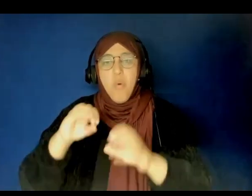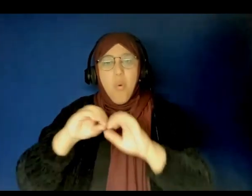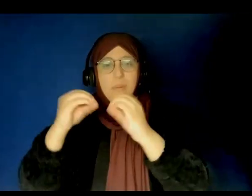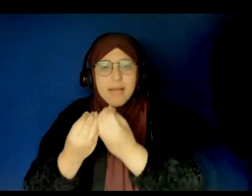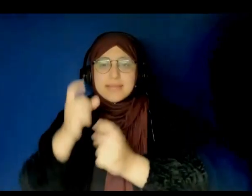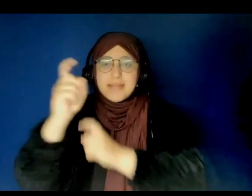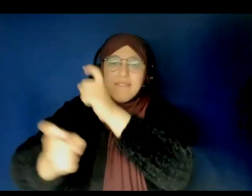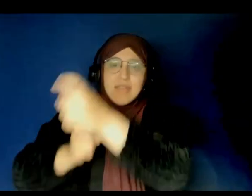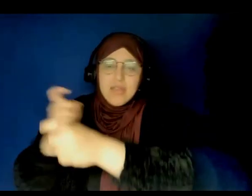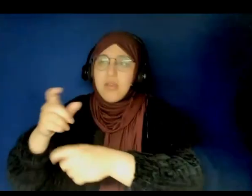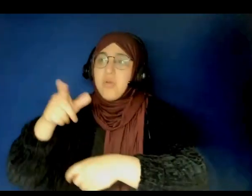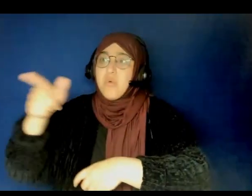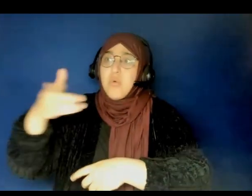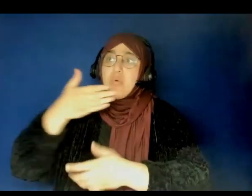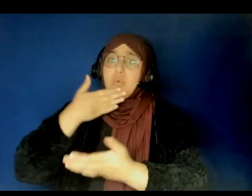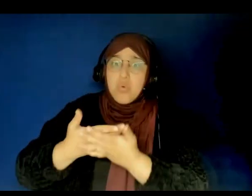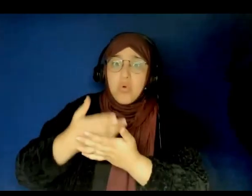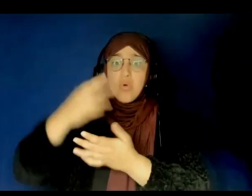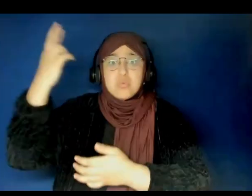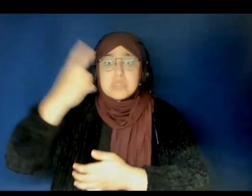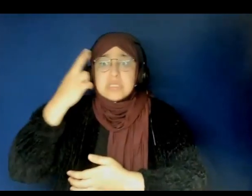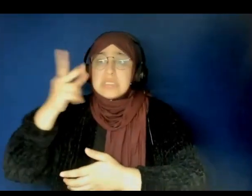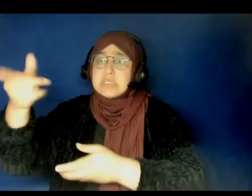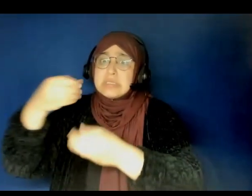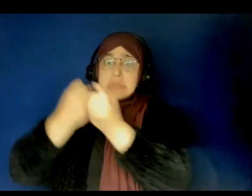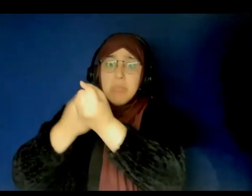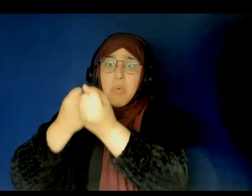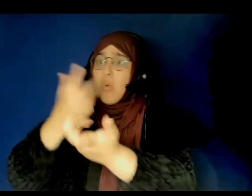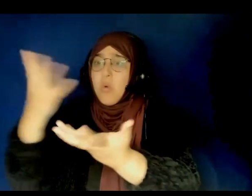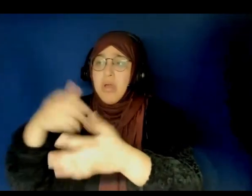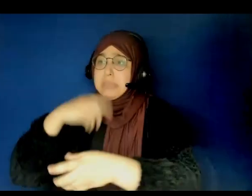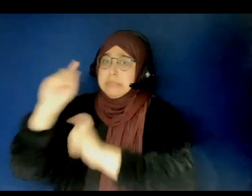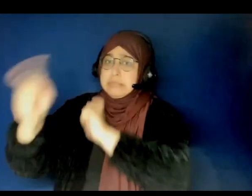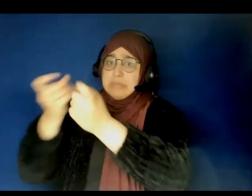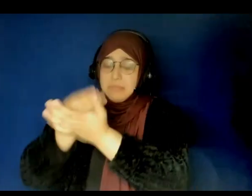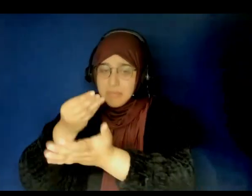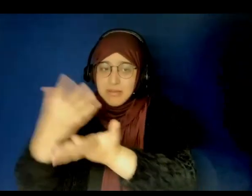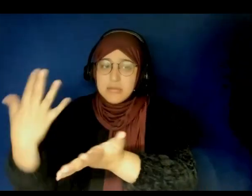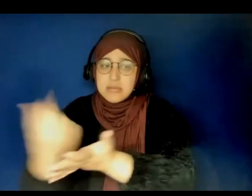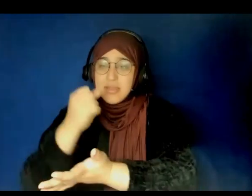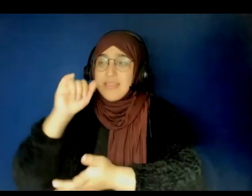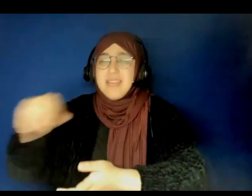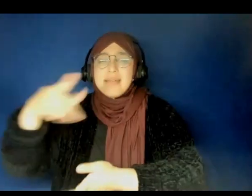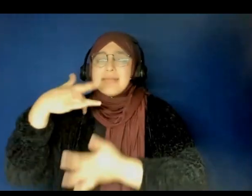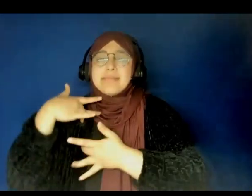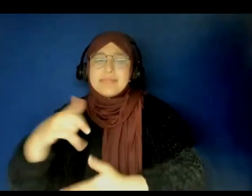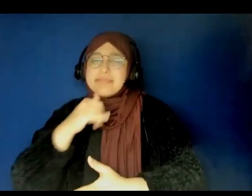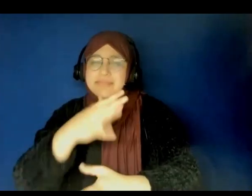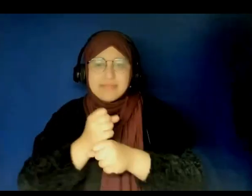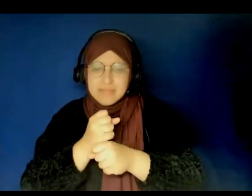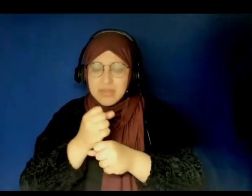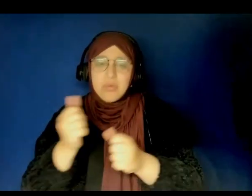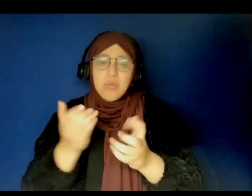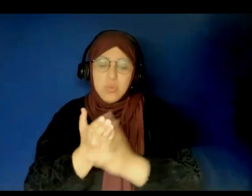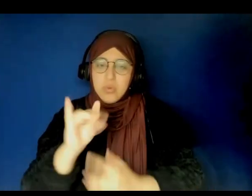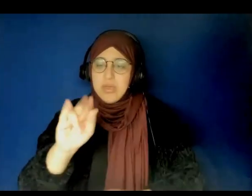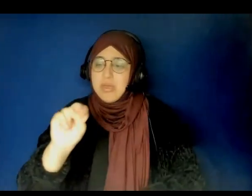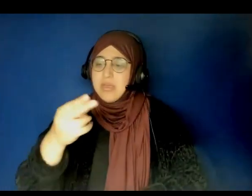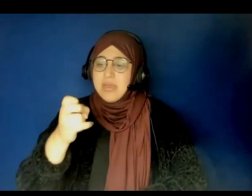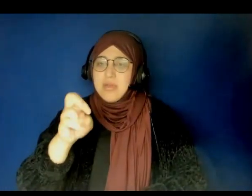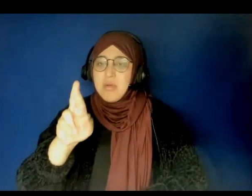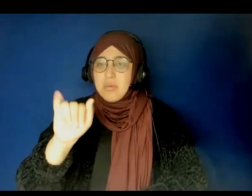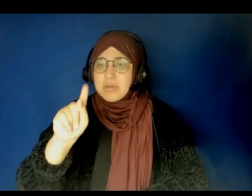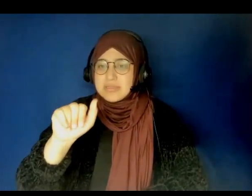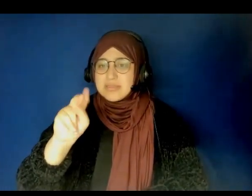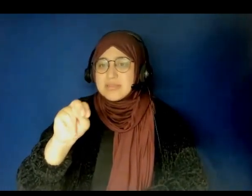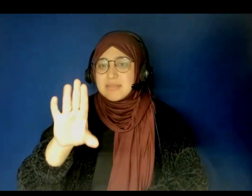and causes and people that generally would not receive from inheritance. And then very importantly is